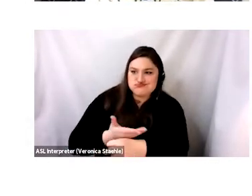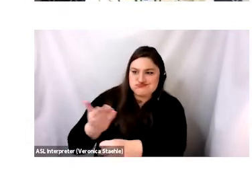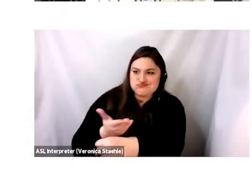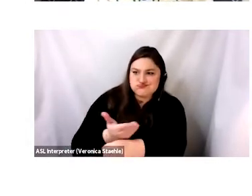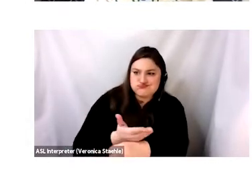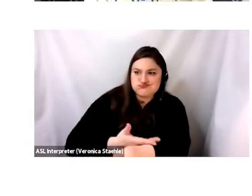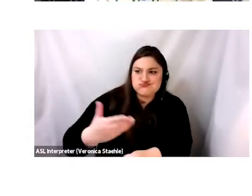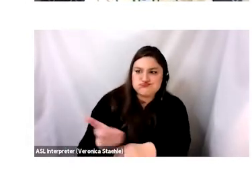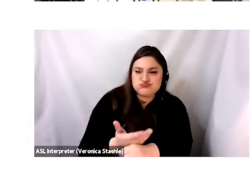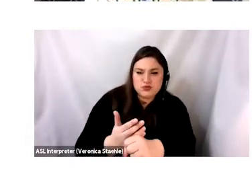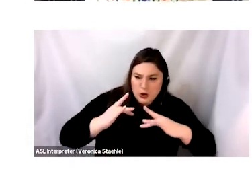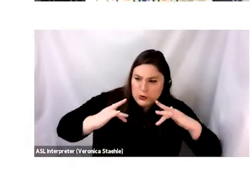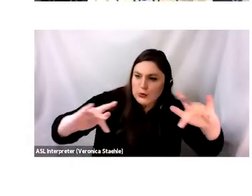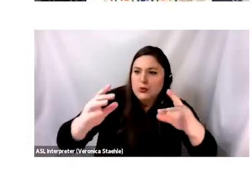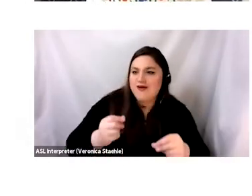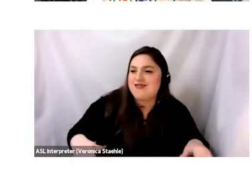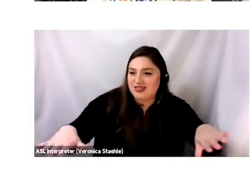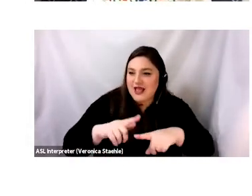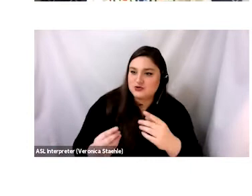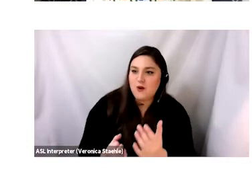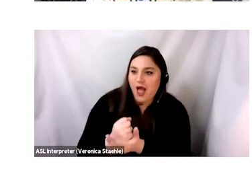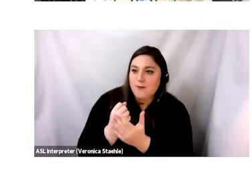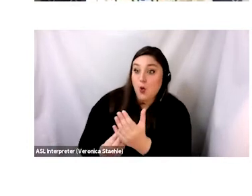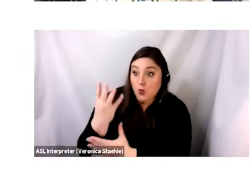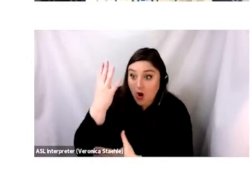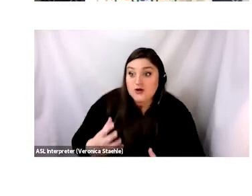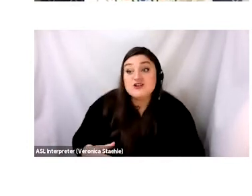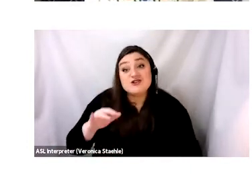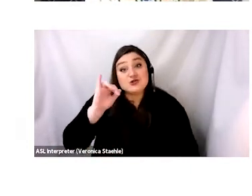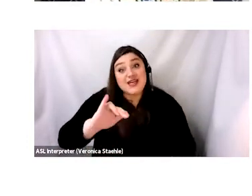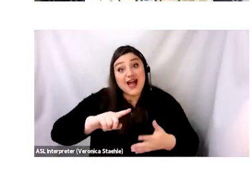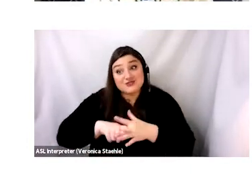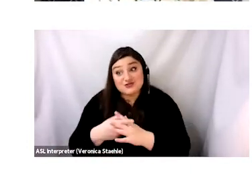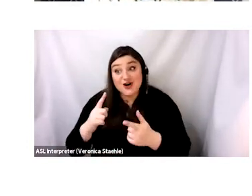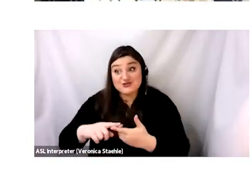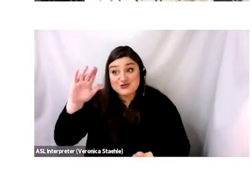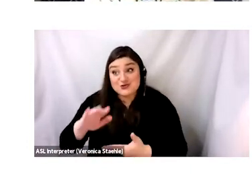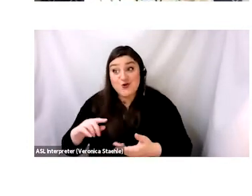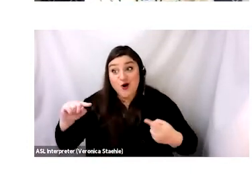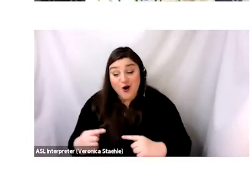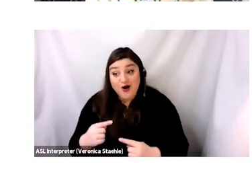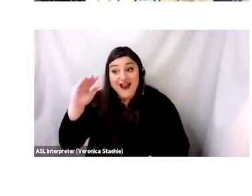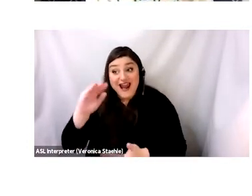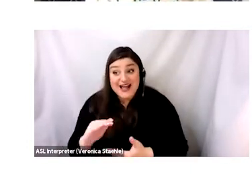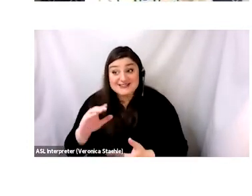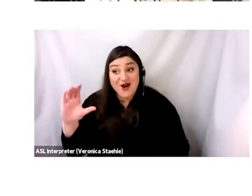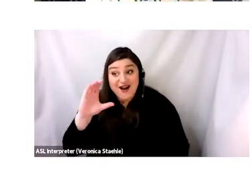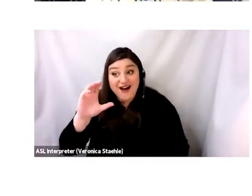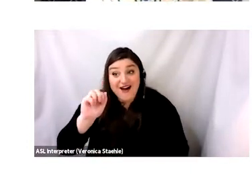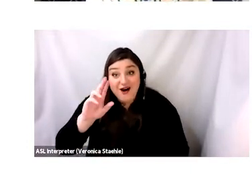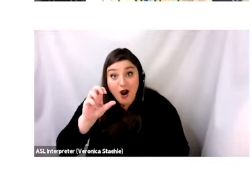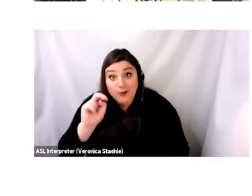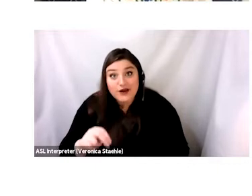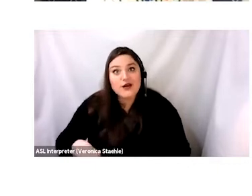cover creates climate stabilization by sequestering carbon and being home to biodiversity. And through clearing the land, there was